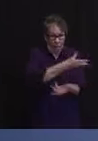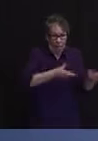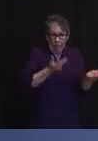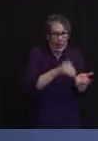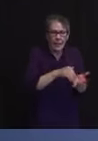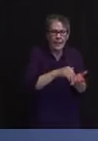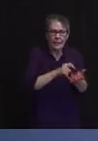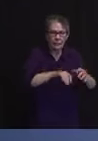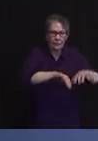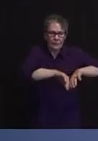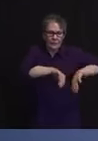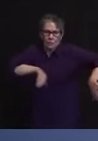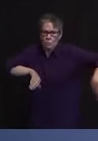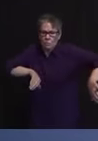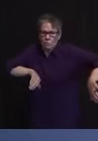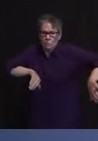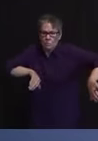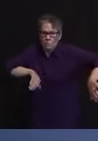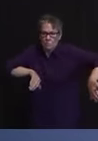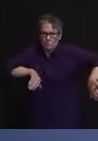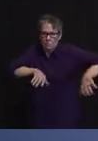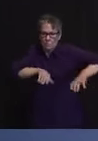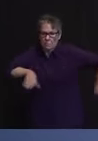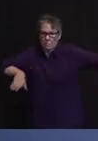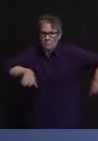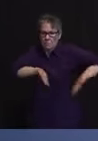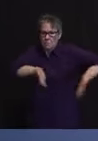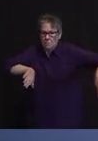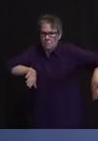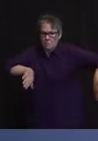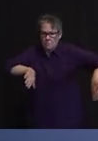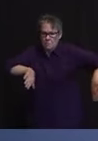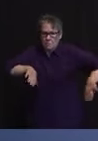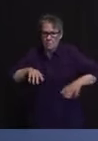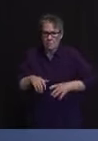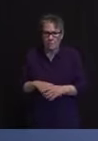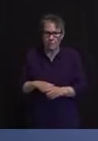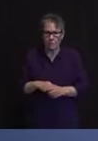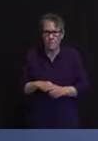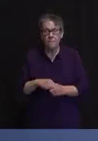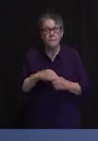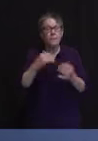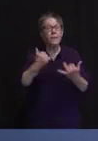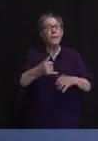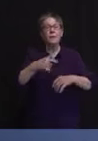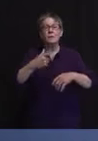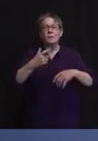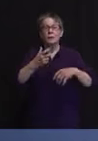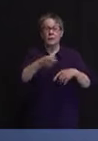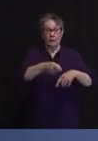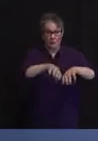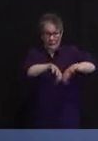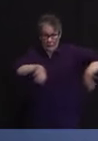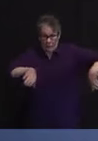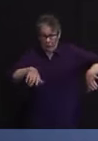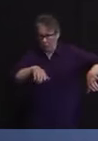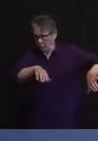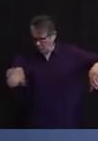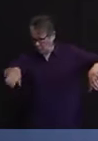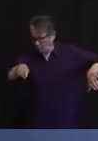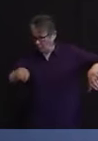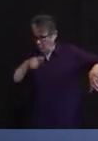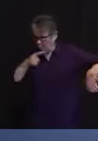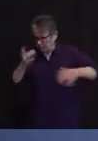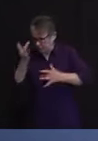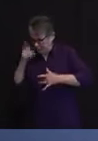and including the movement of staff between individuals that perhaps are positive or persons under